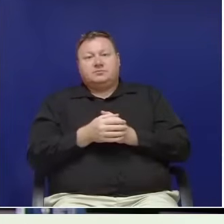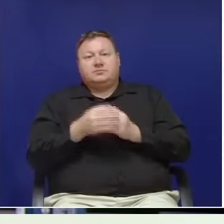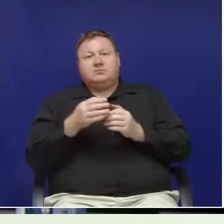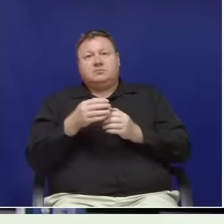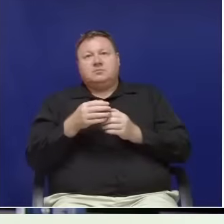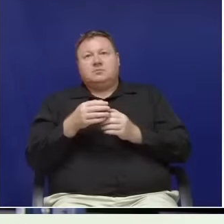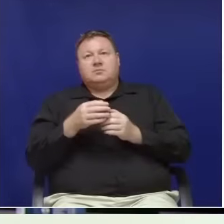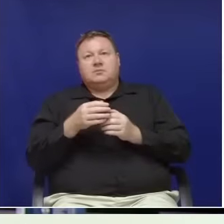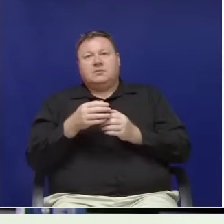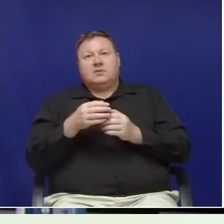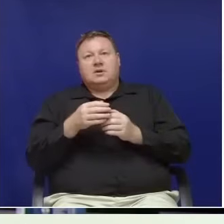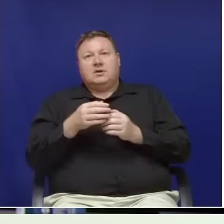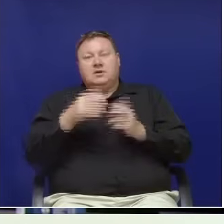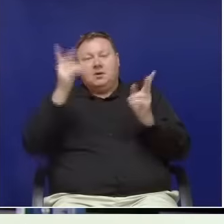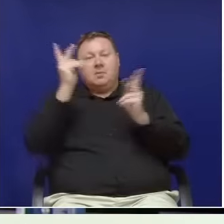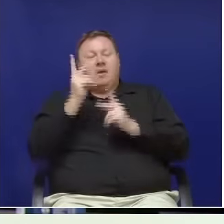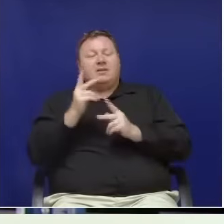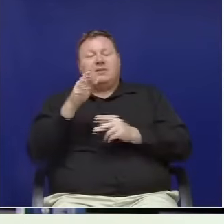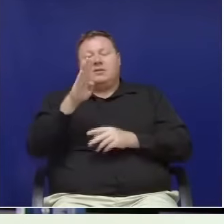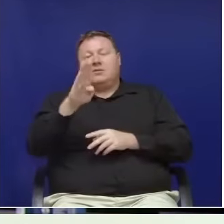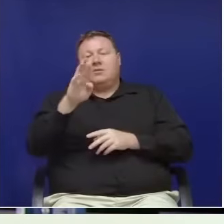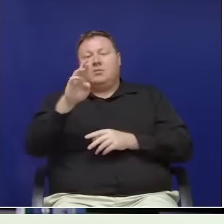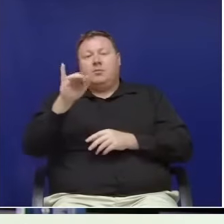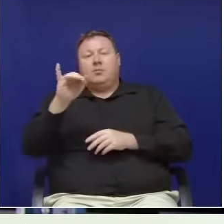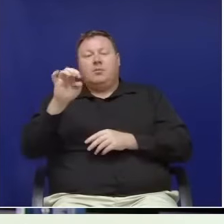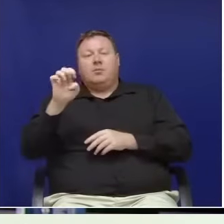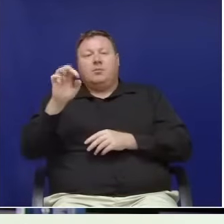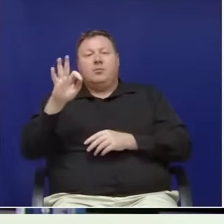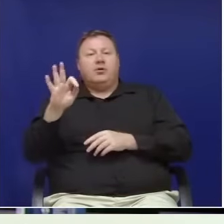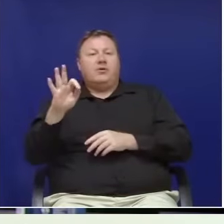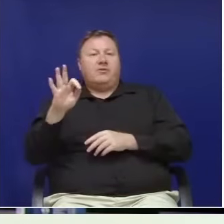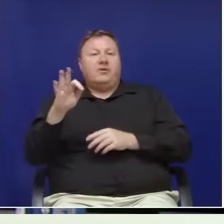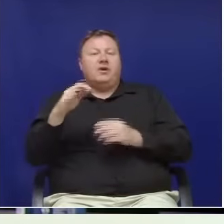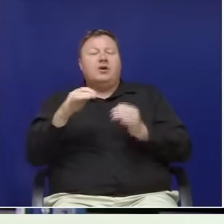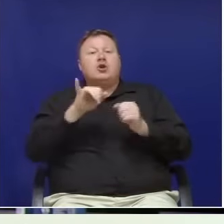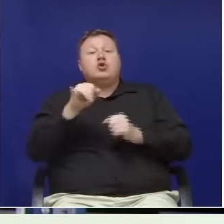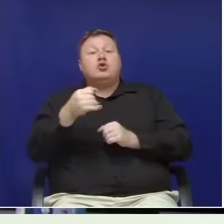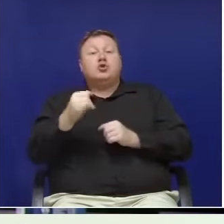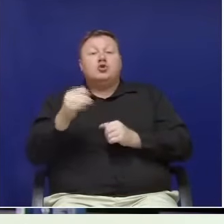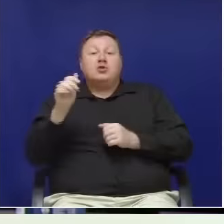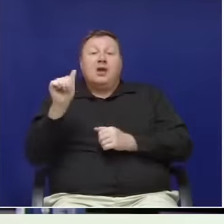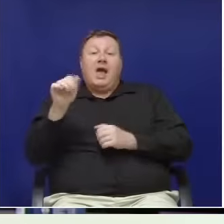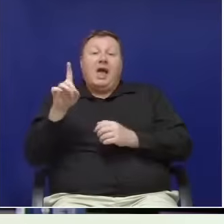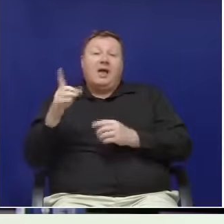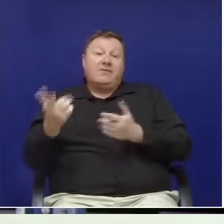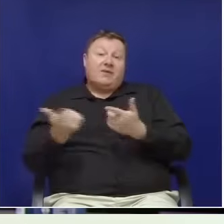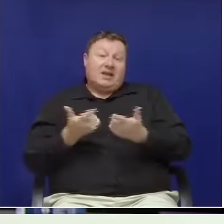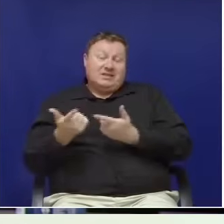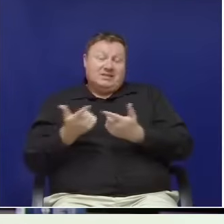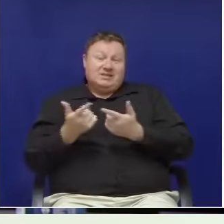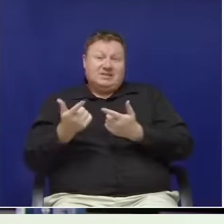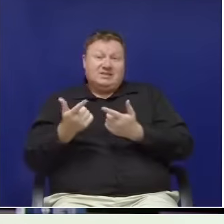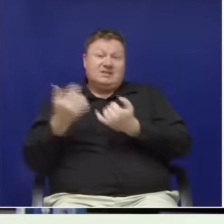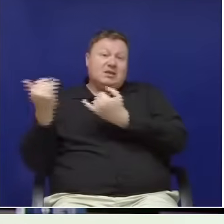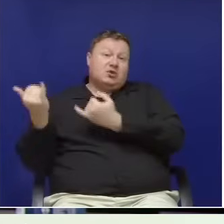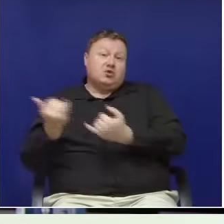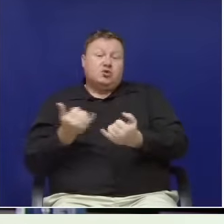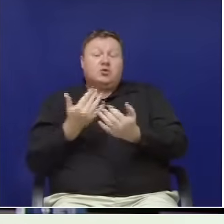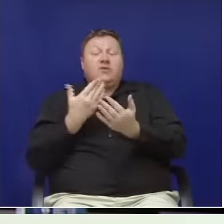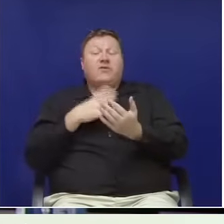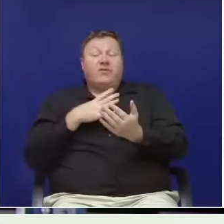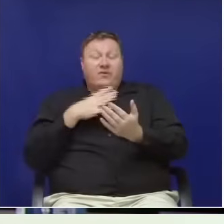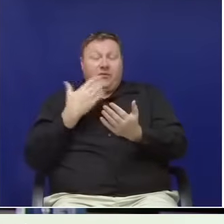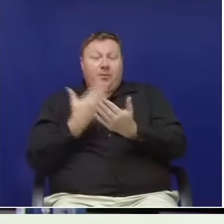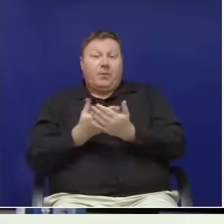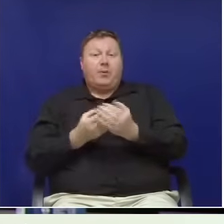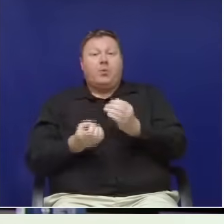are entering the space, for example, as junior advocates, so that they can be able to grow within the space. One of the issues that